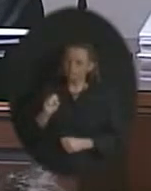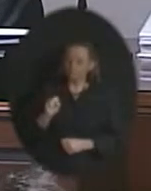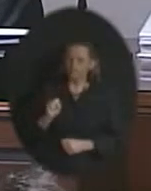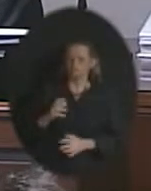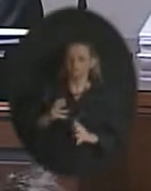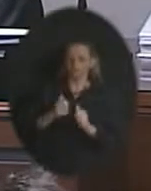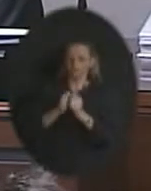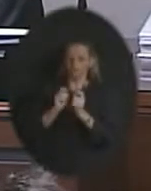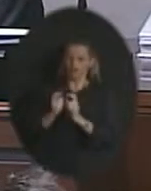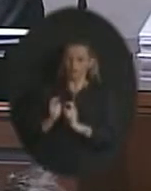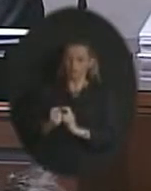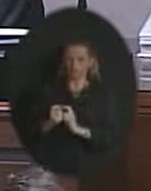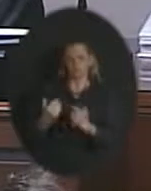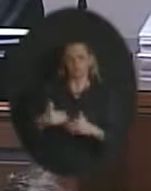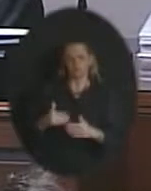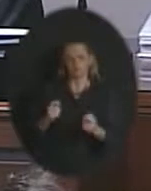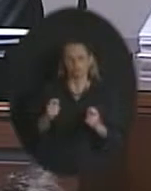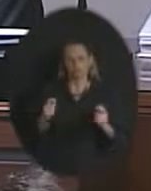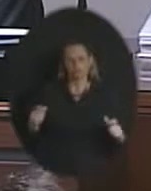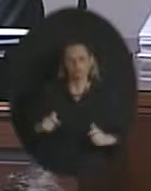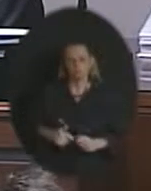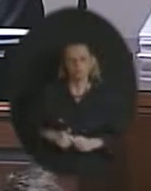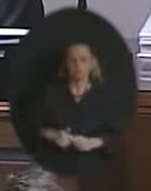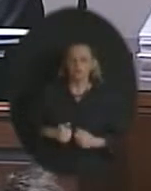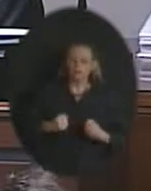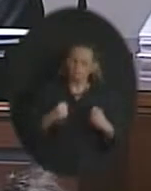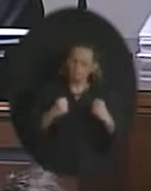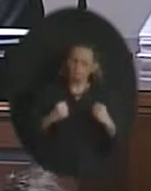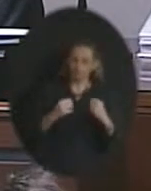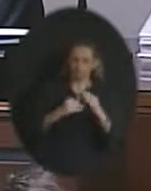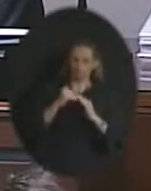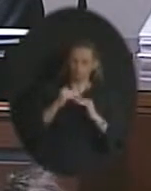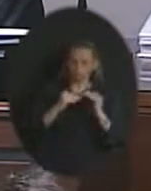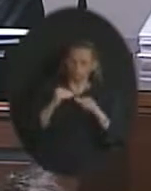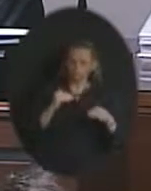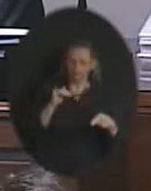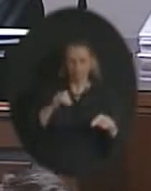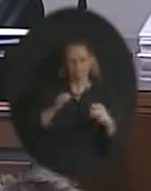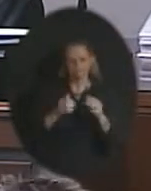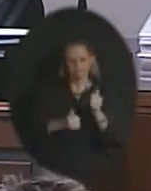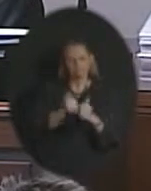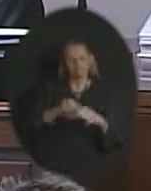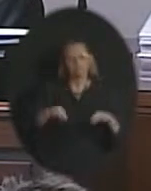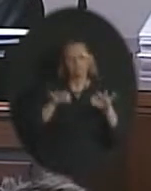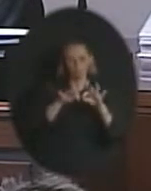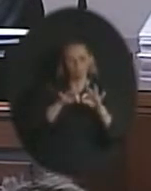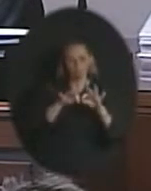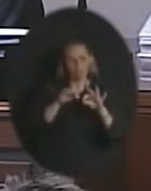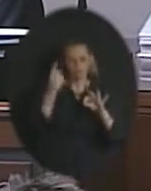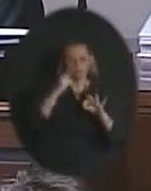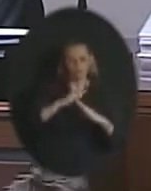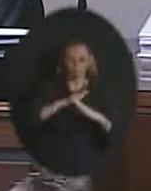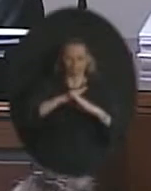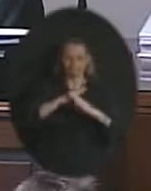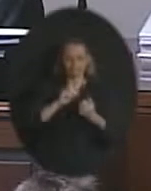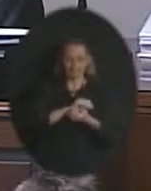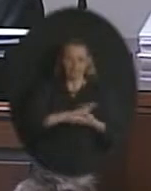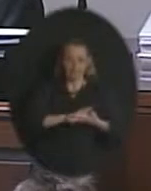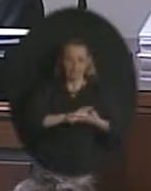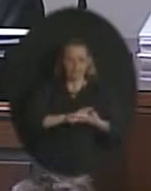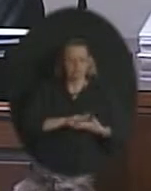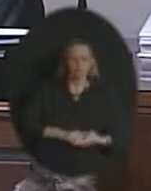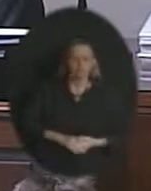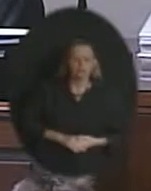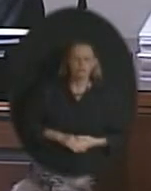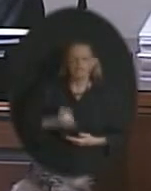that is huge. I think the strong construction that you have is probably the biggest key for damages. Obviously, if a tornado